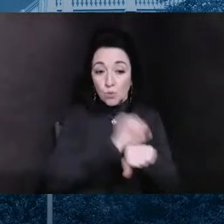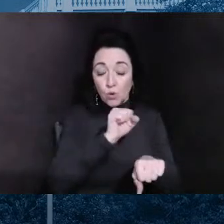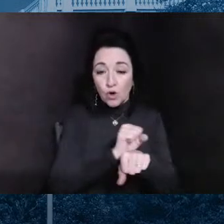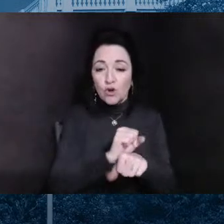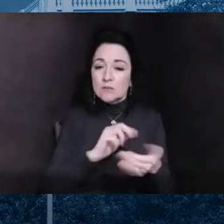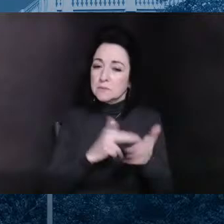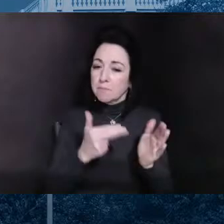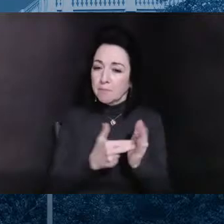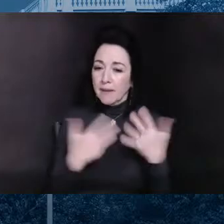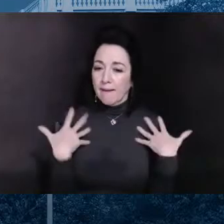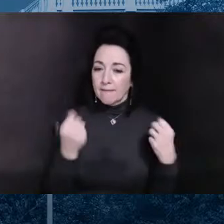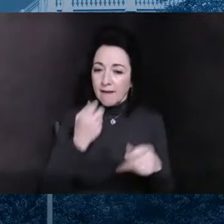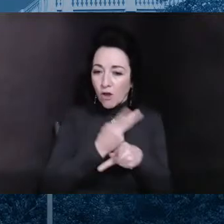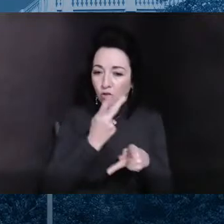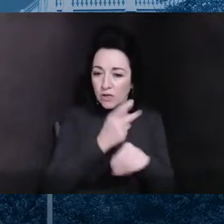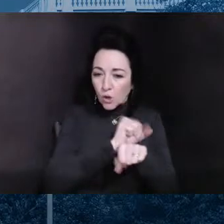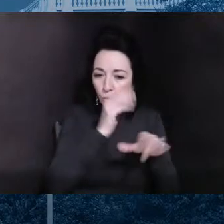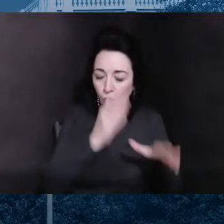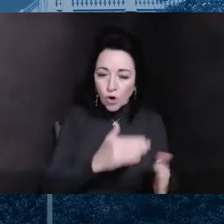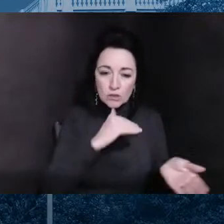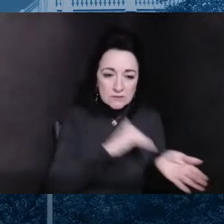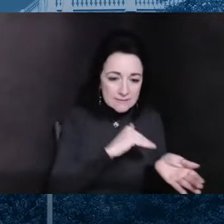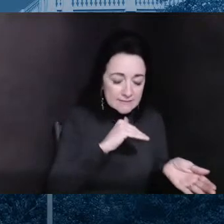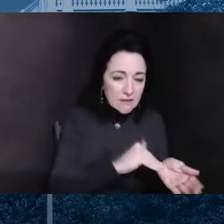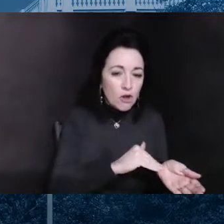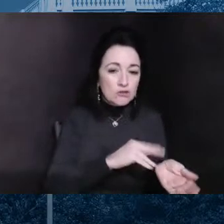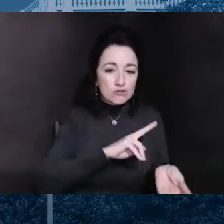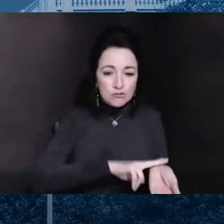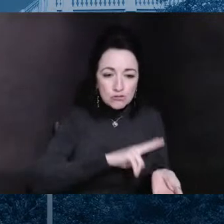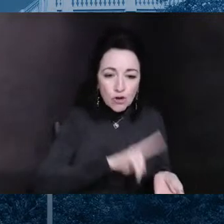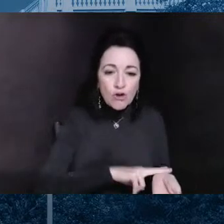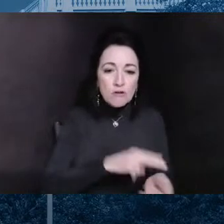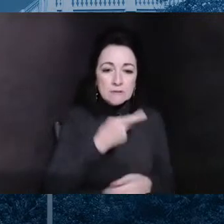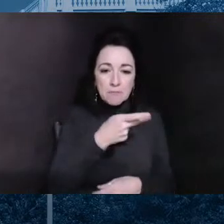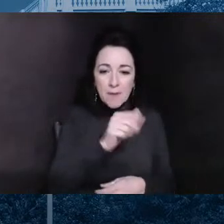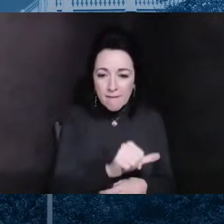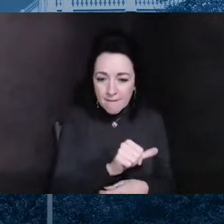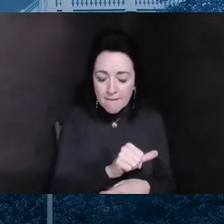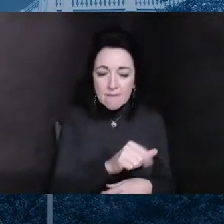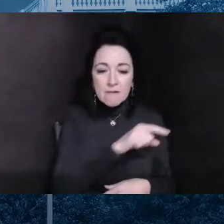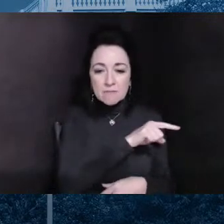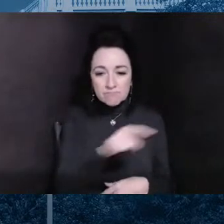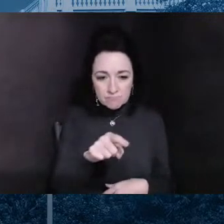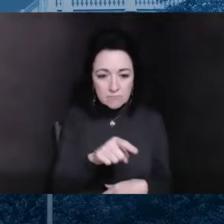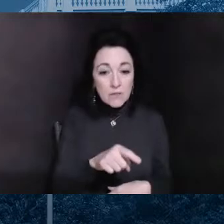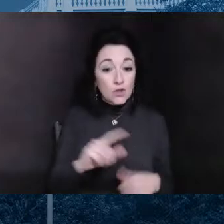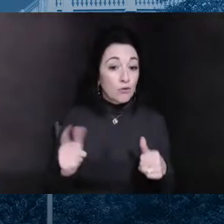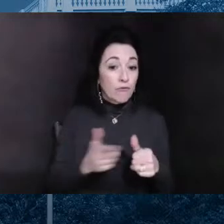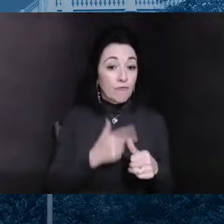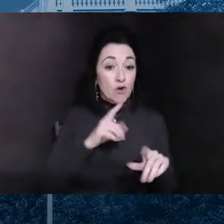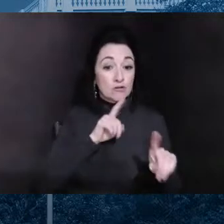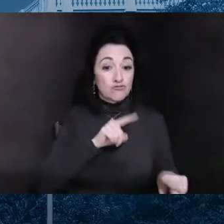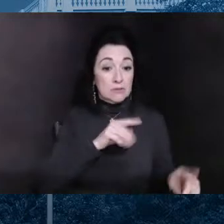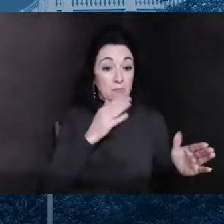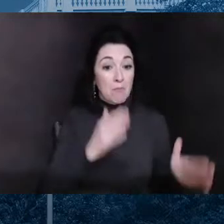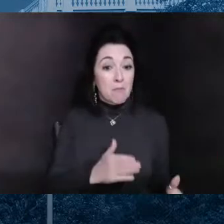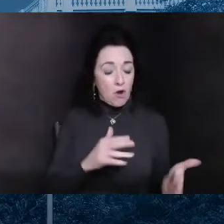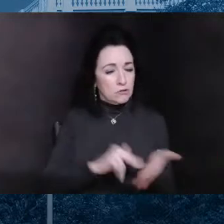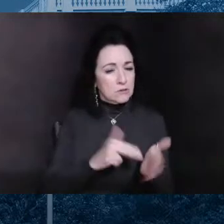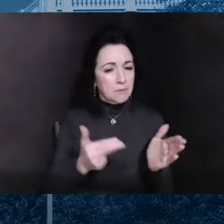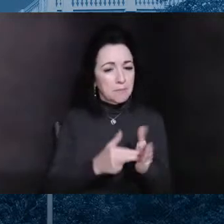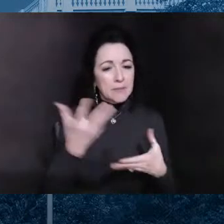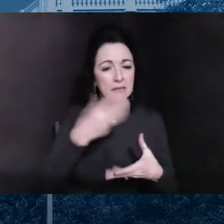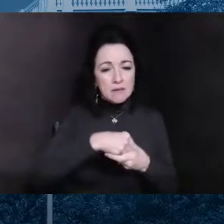nurses, physicians, physician assistants, all the folks that work in the hospitals, first responders, paramedics, police and